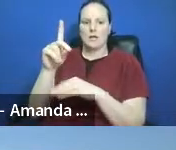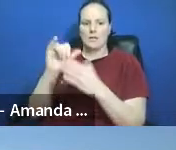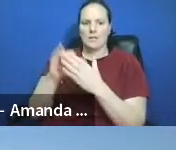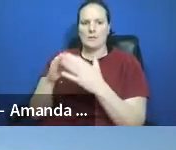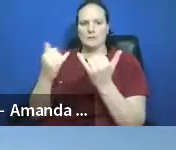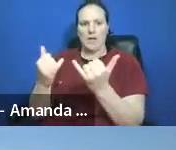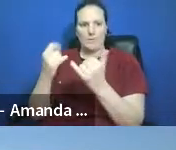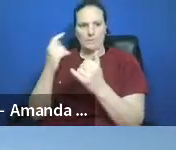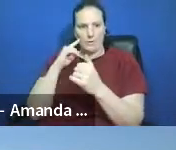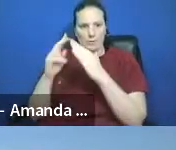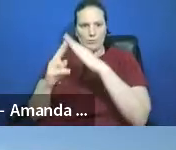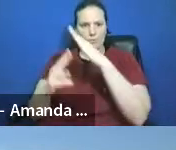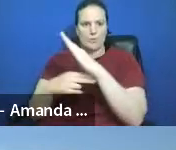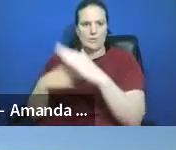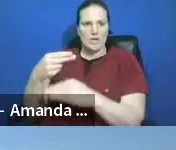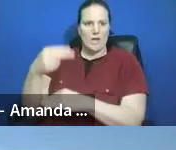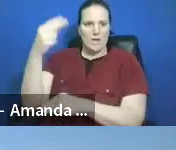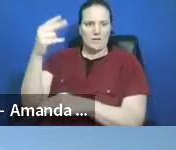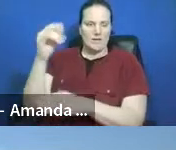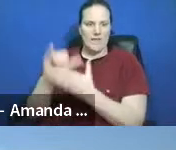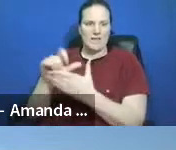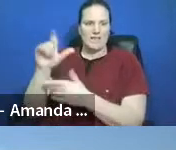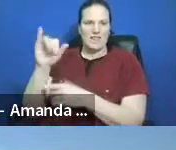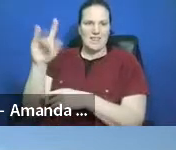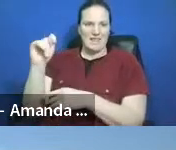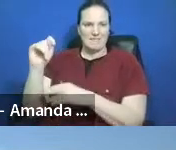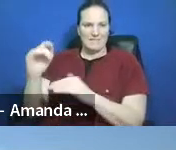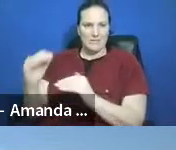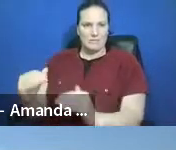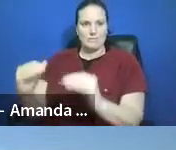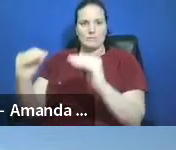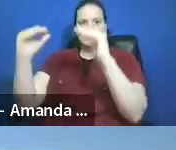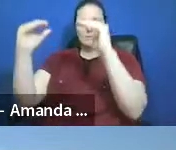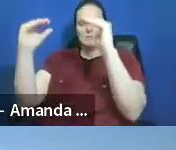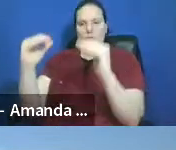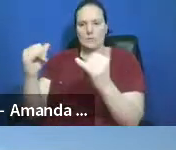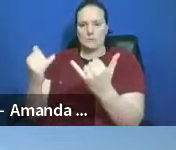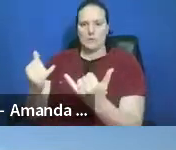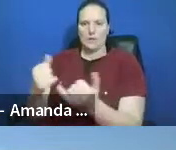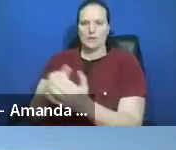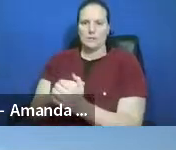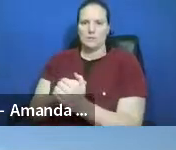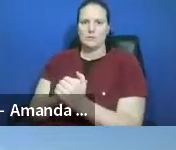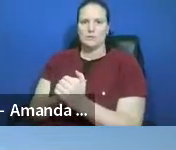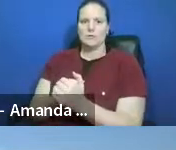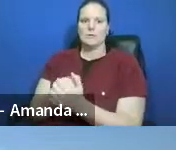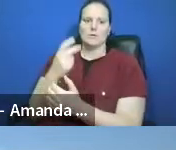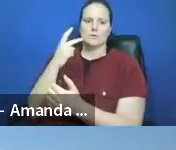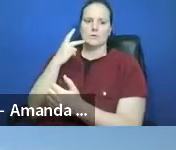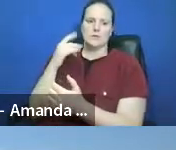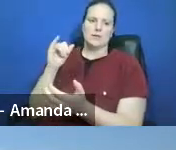is a lift span, much like we have today, but you'll see those towers are just kind of blocks.